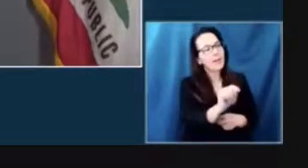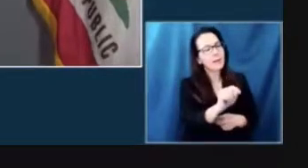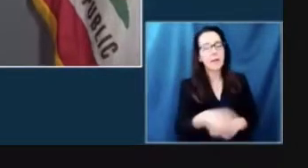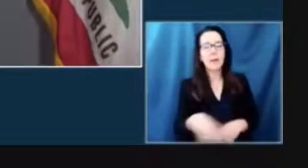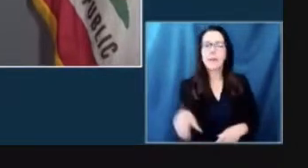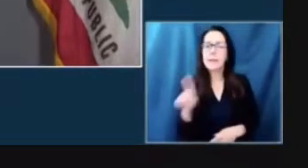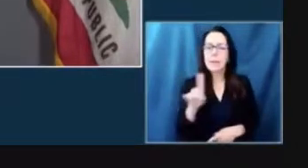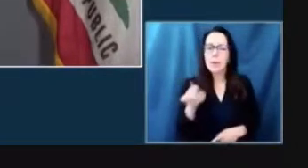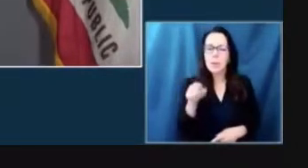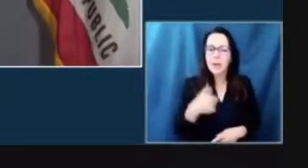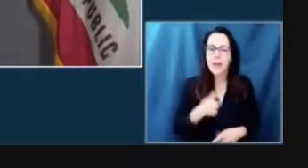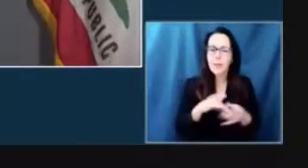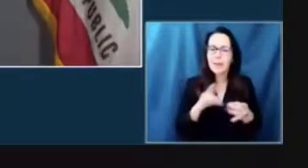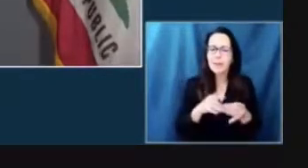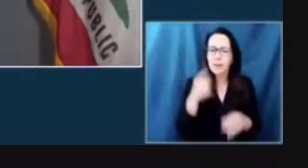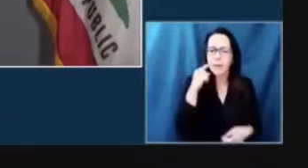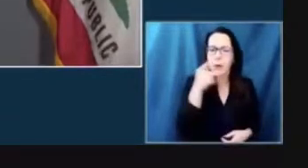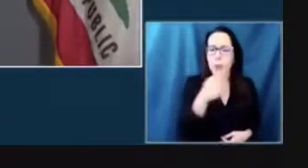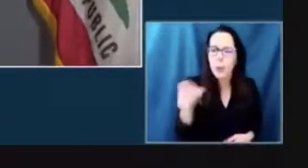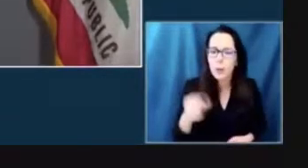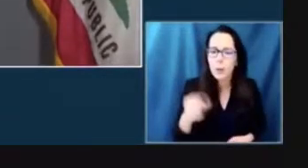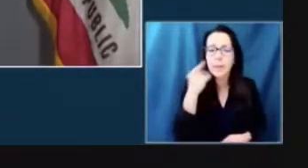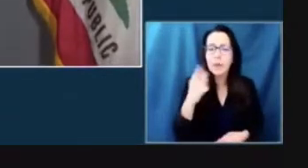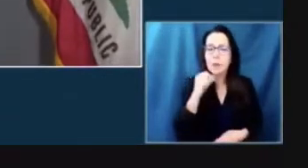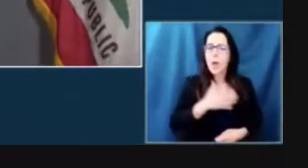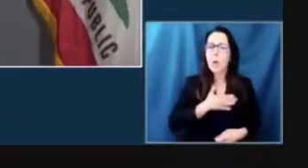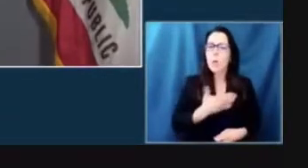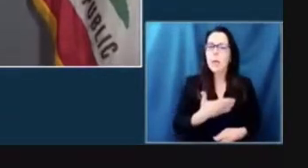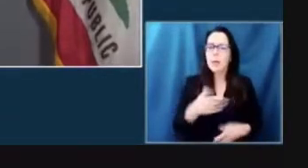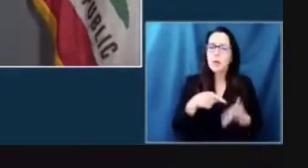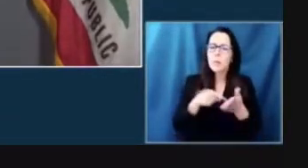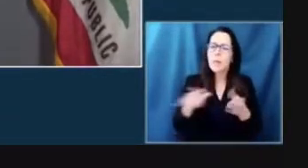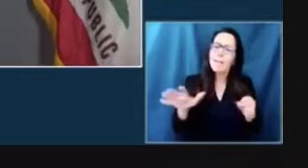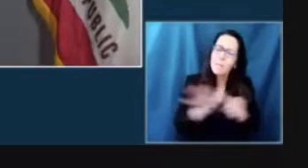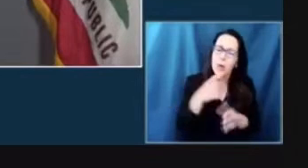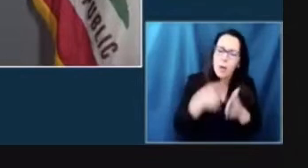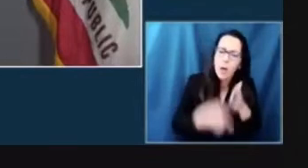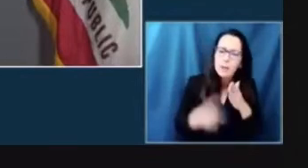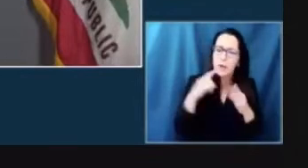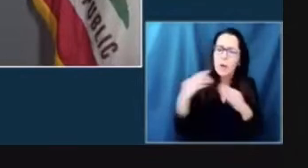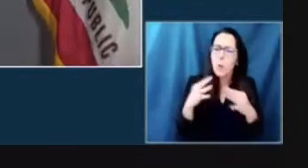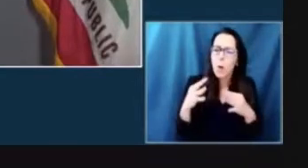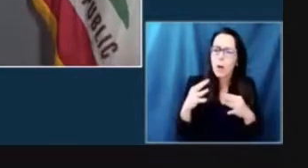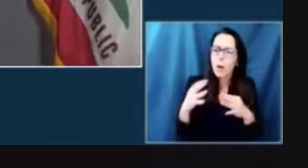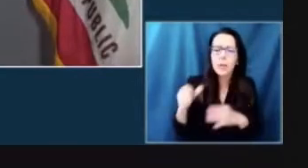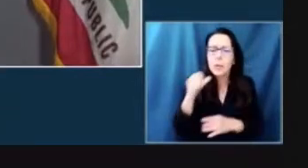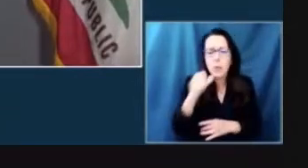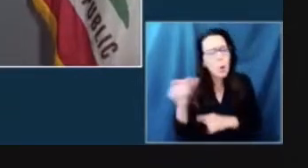for you. If you're not willing to pay the full cost of war, then don't go.